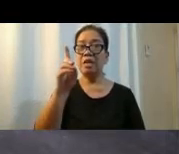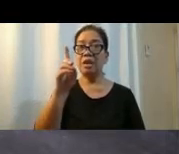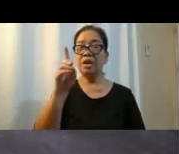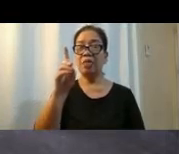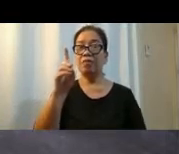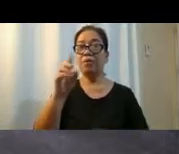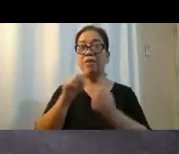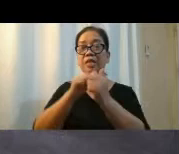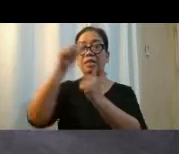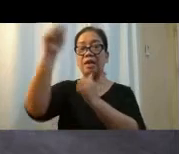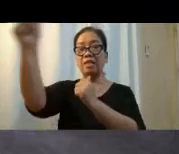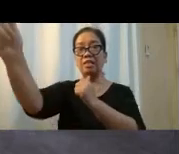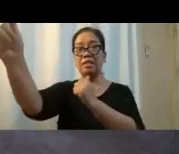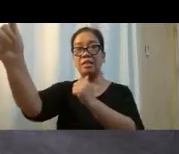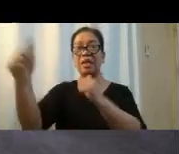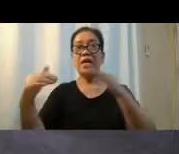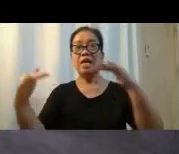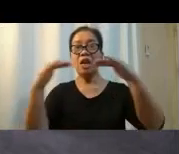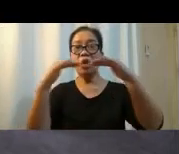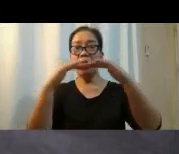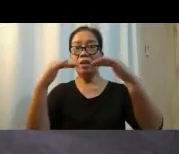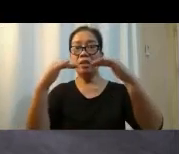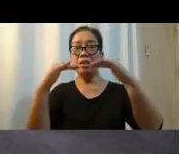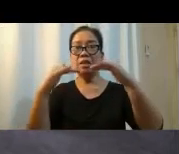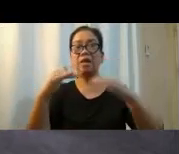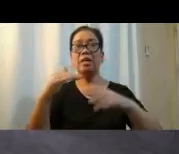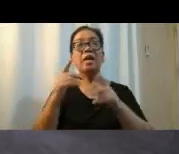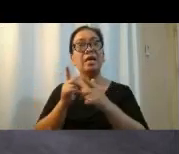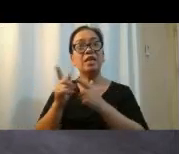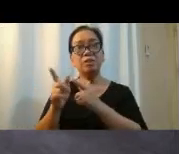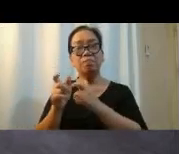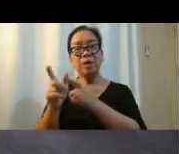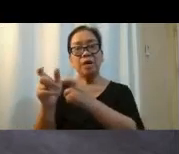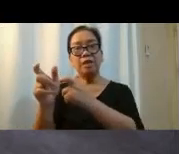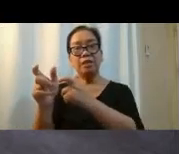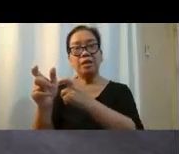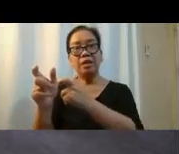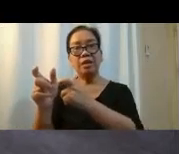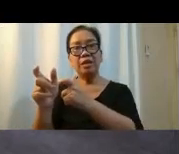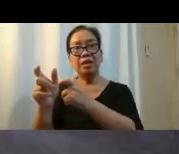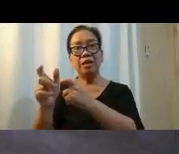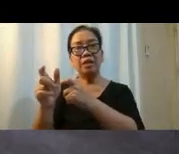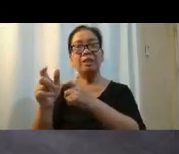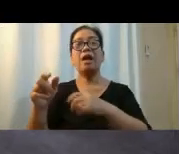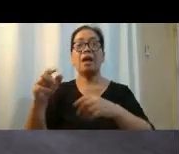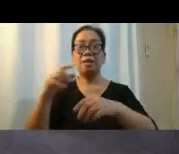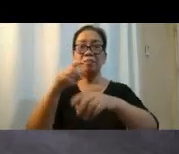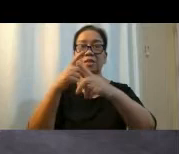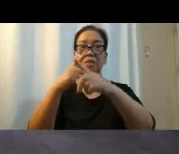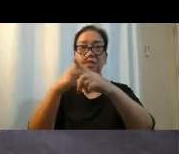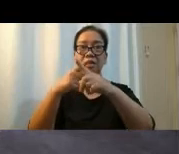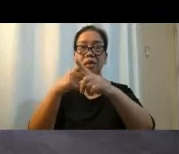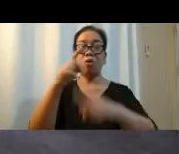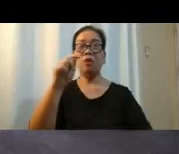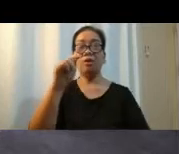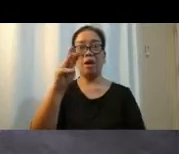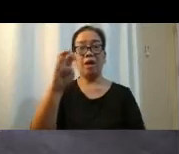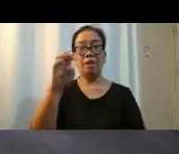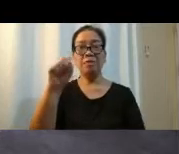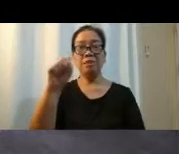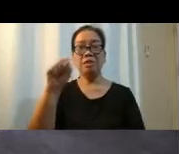D for distance equals speed times